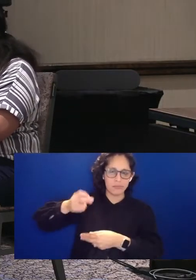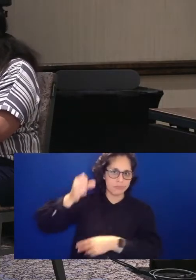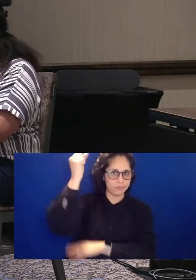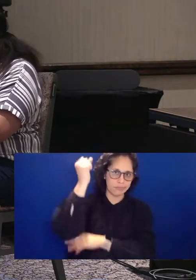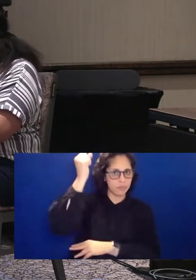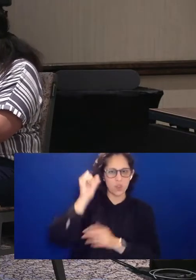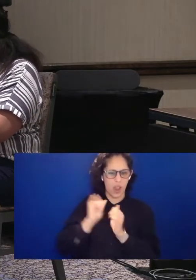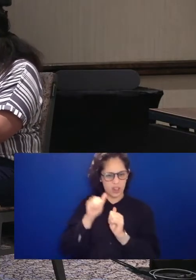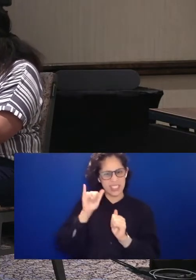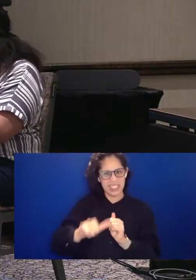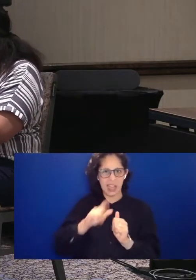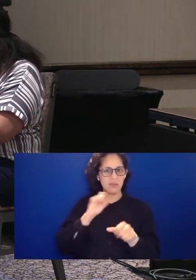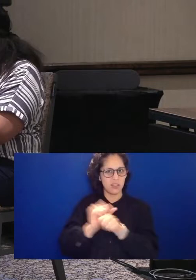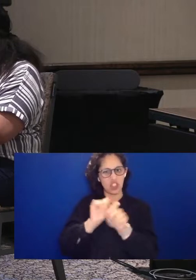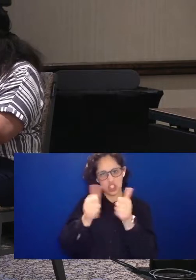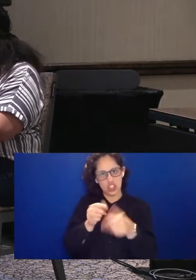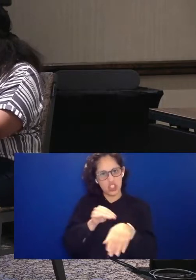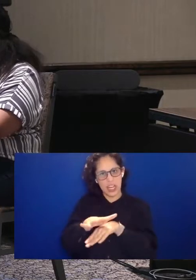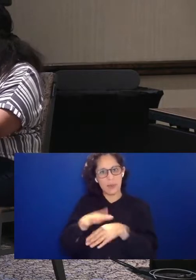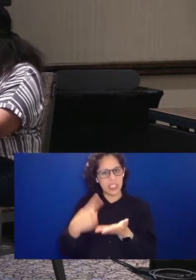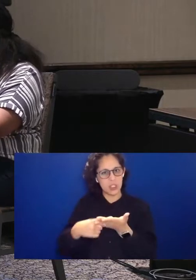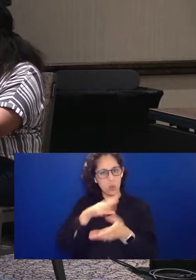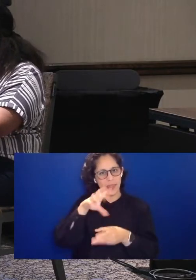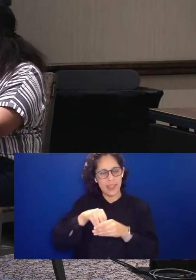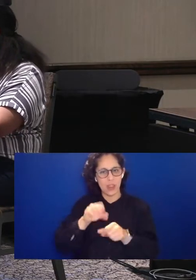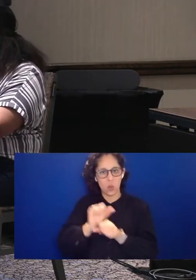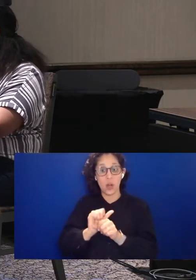shape those discussions within the work?